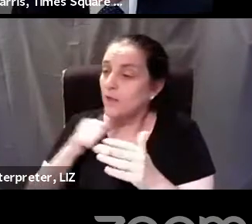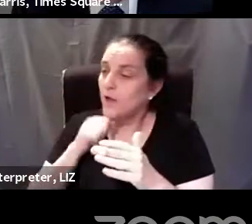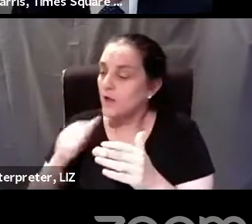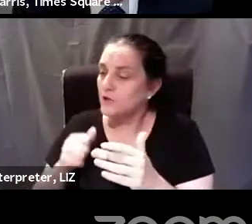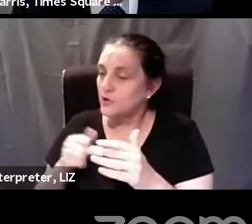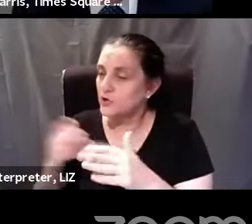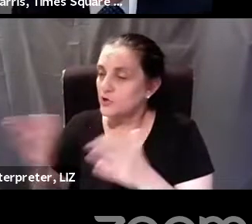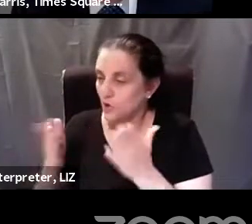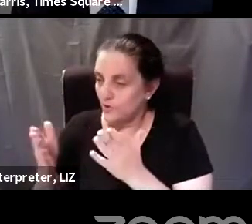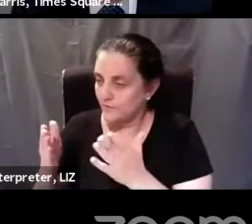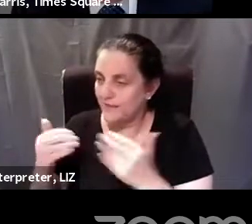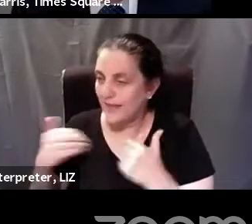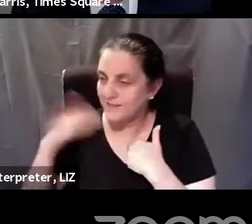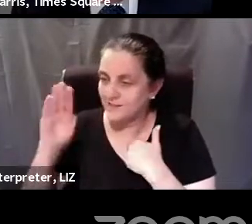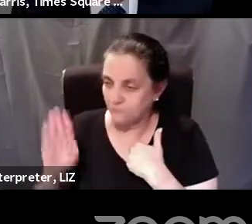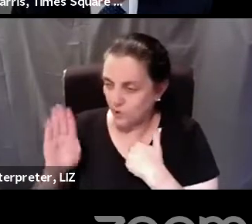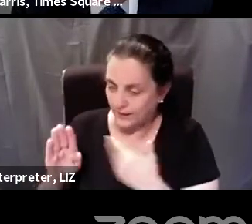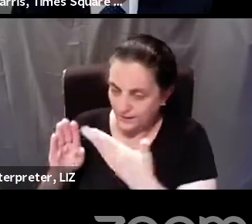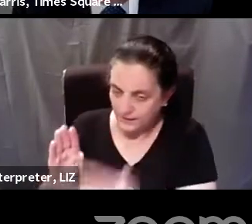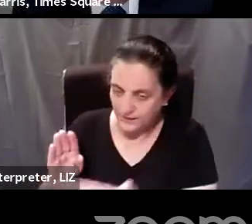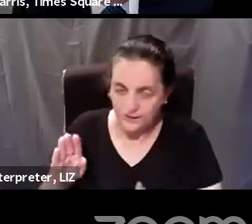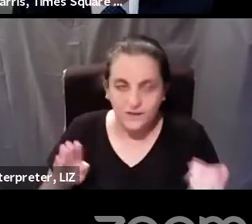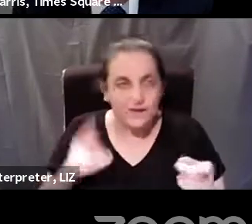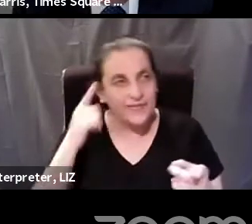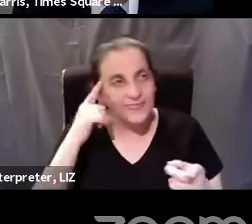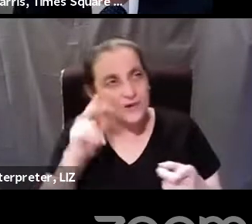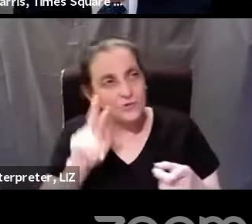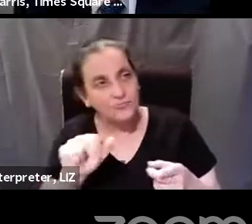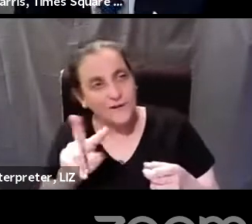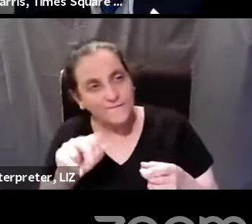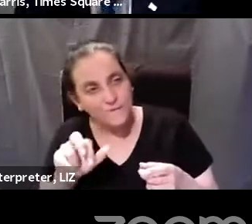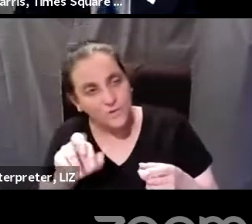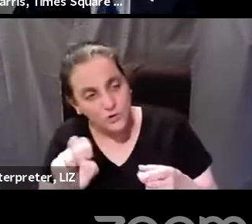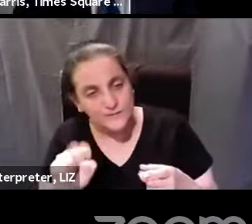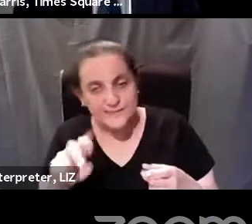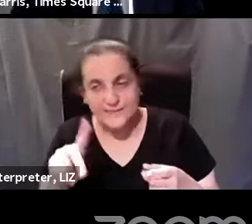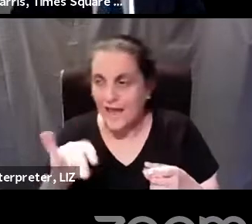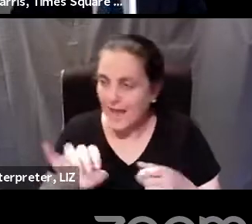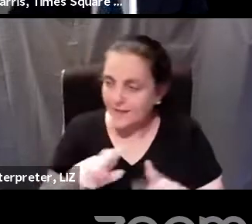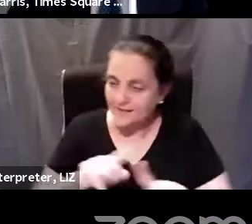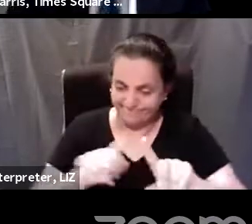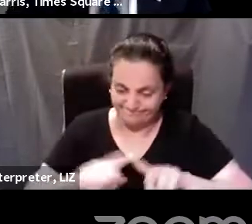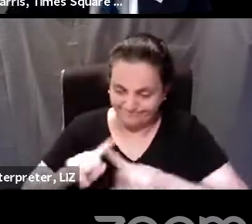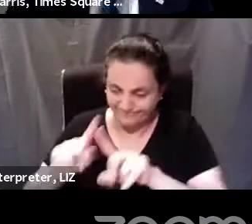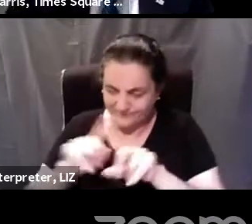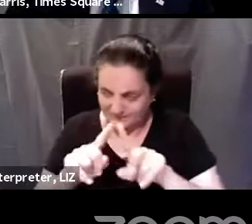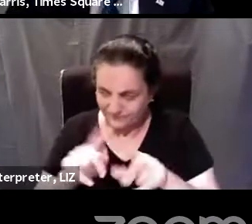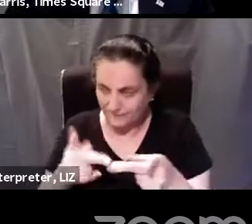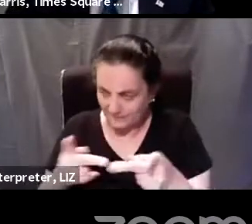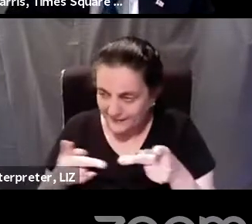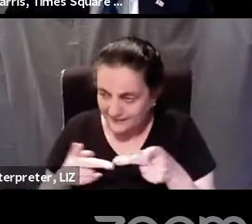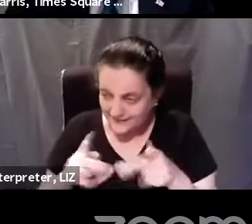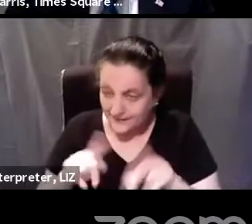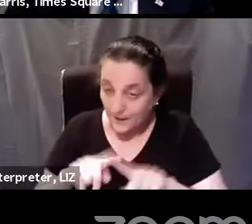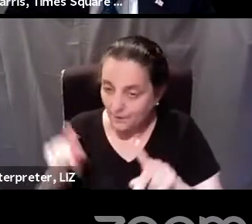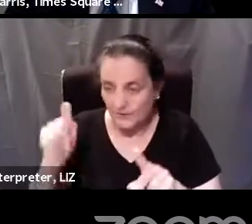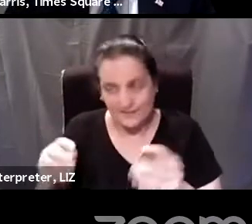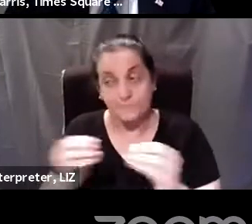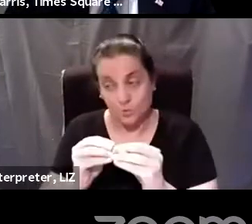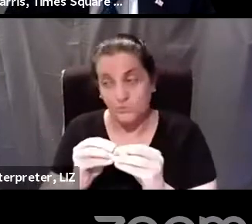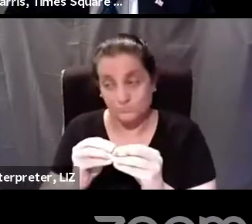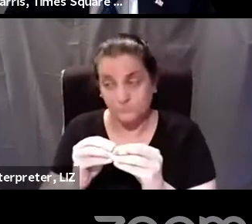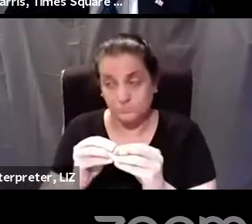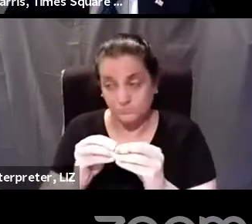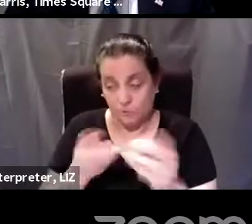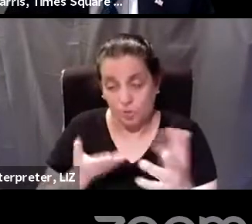Brooklyn. Goddard Riverside, I believe. So they're amazing places. And you know, we need more of them